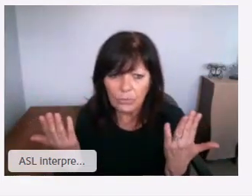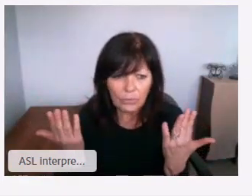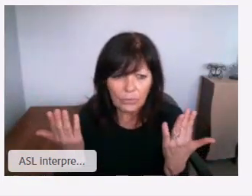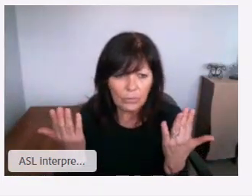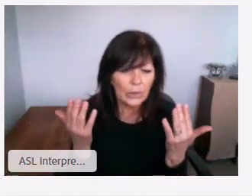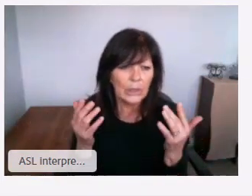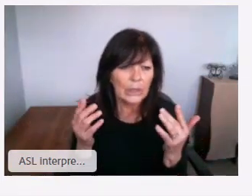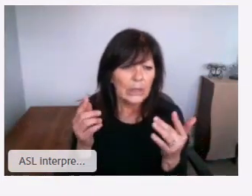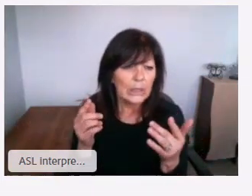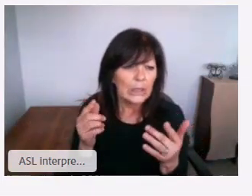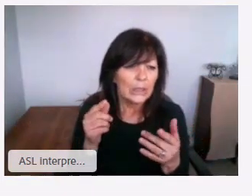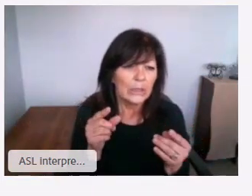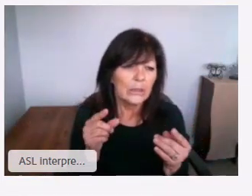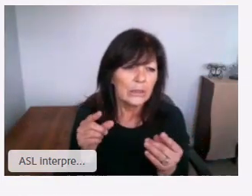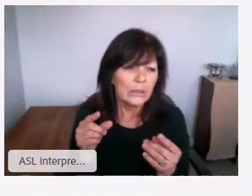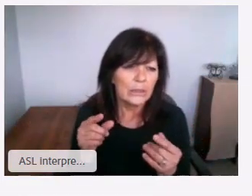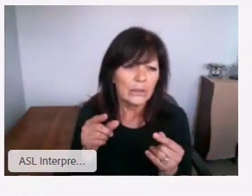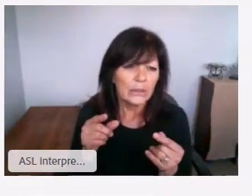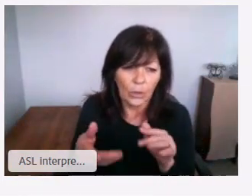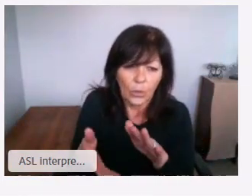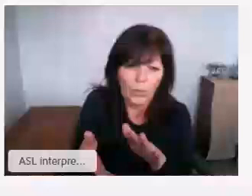of operation.